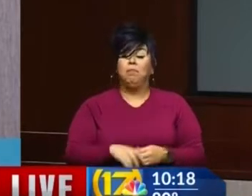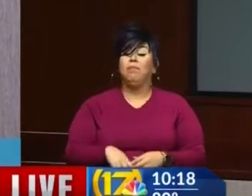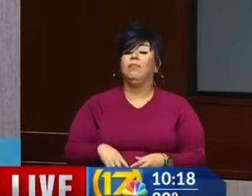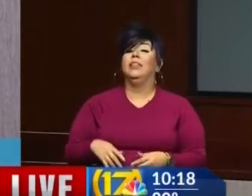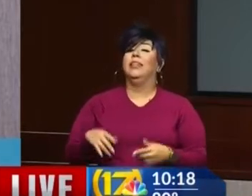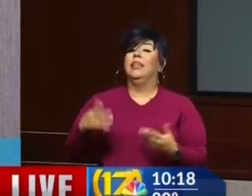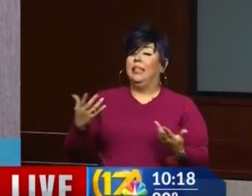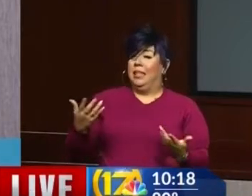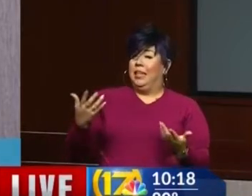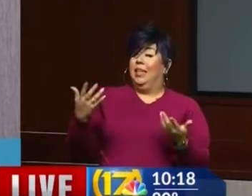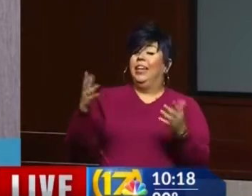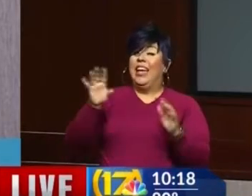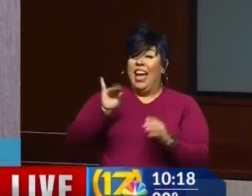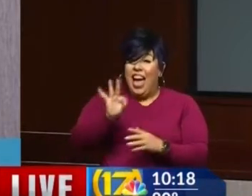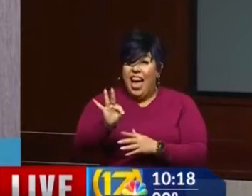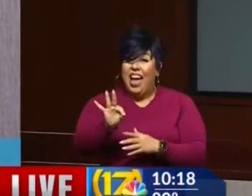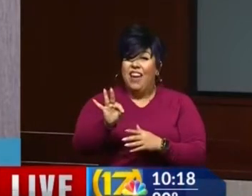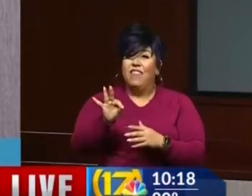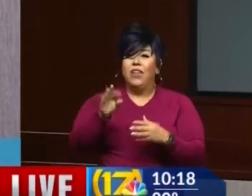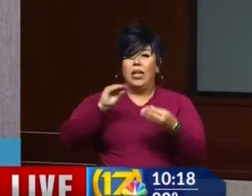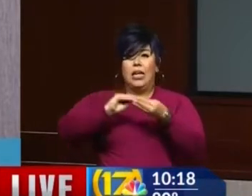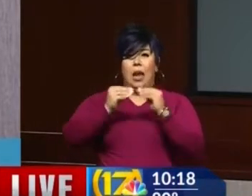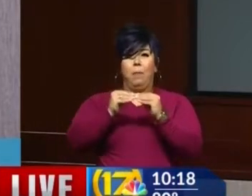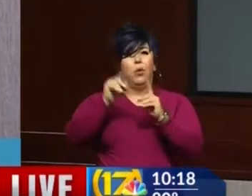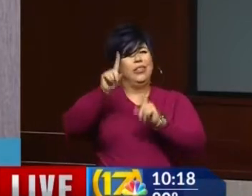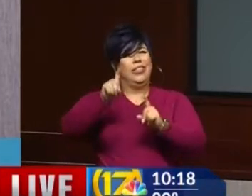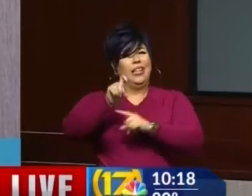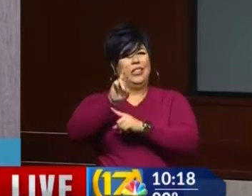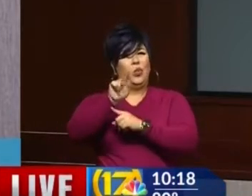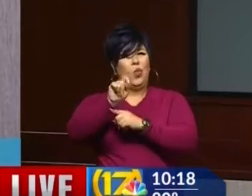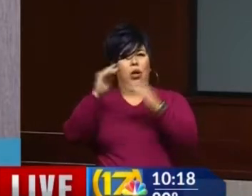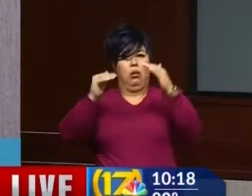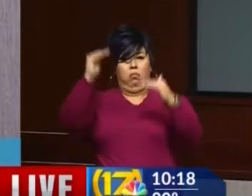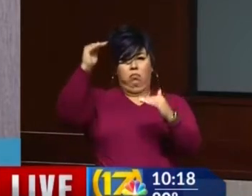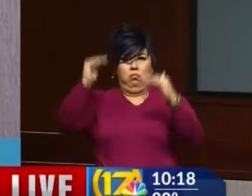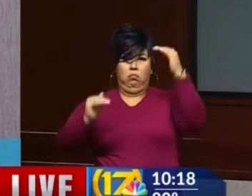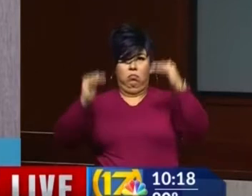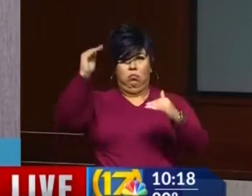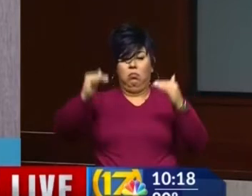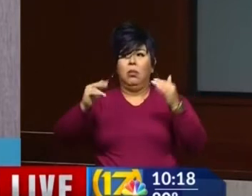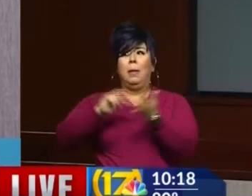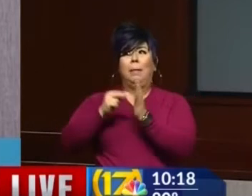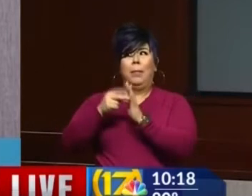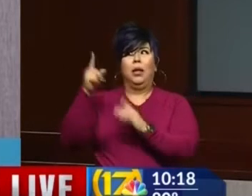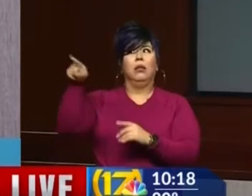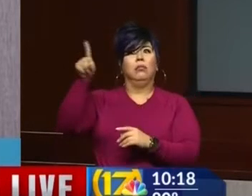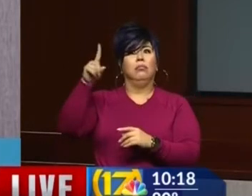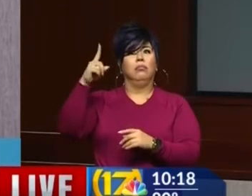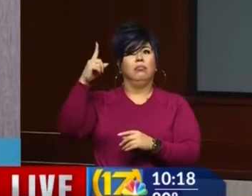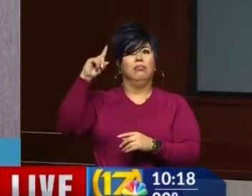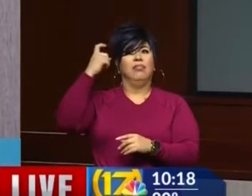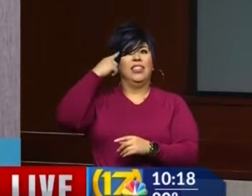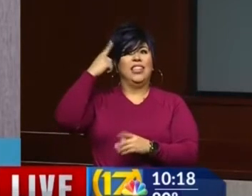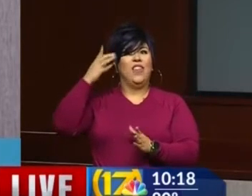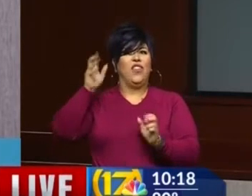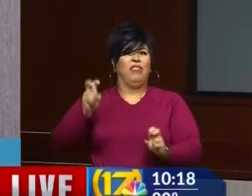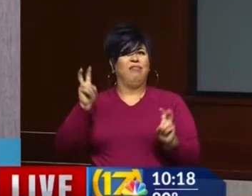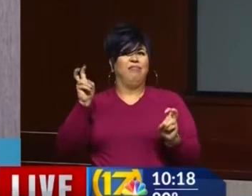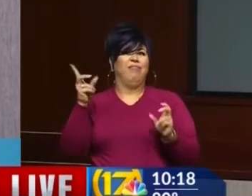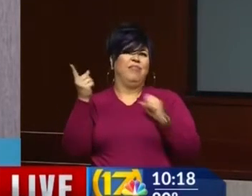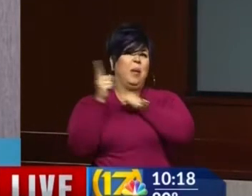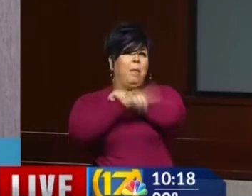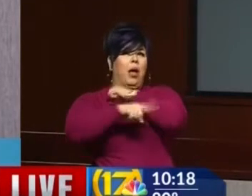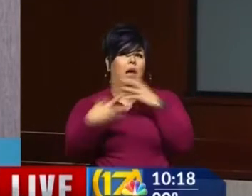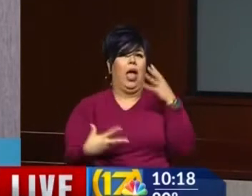now arbitrarily inflating overall case rate numbers in those counties who have an overall testing